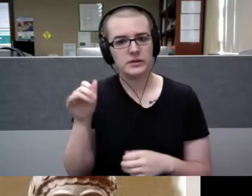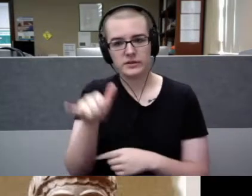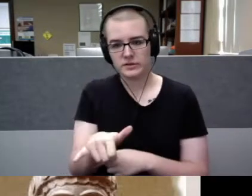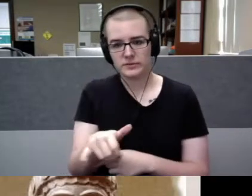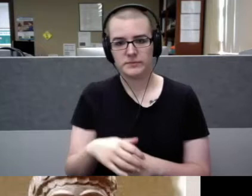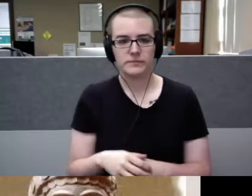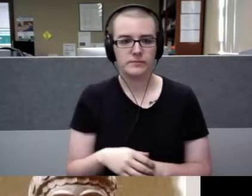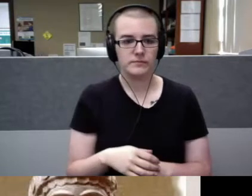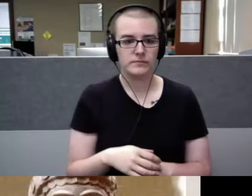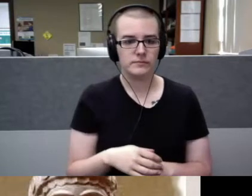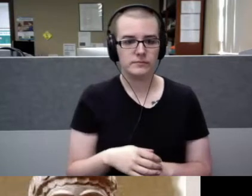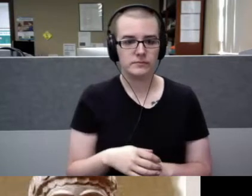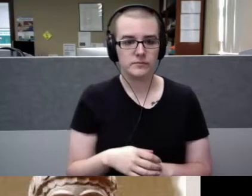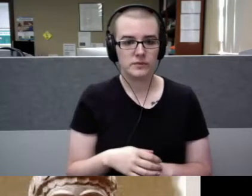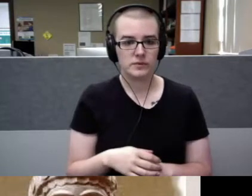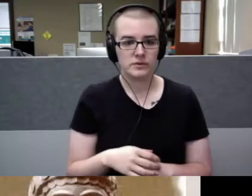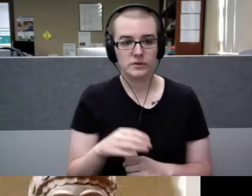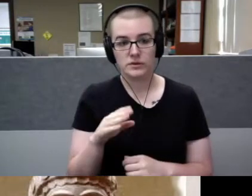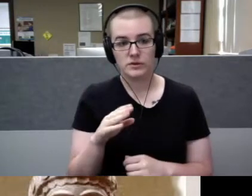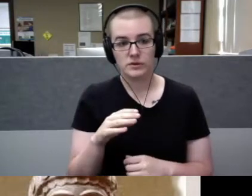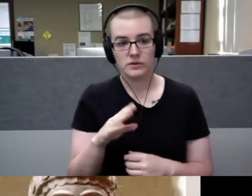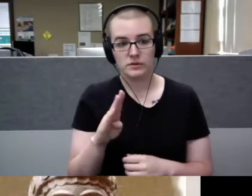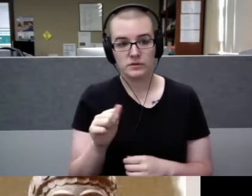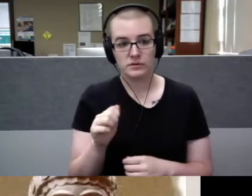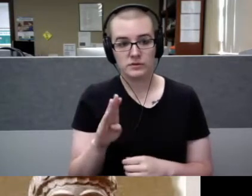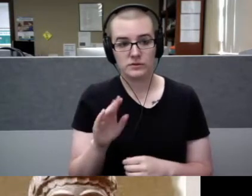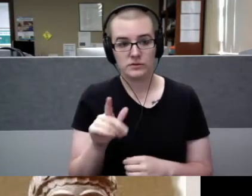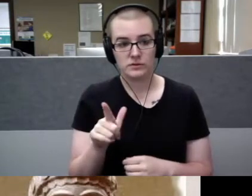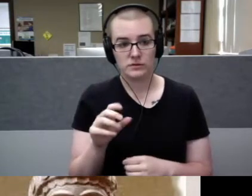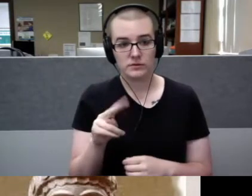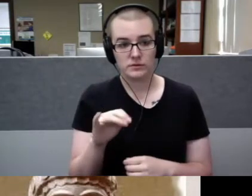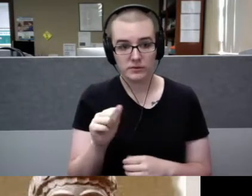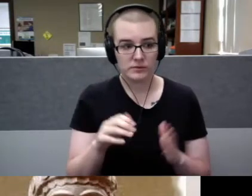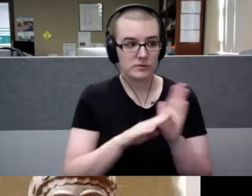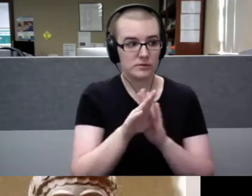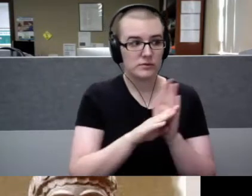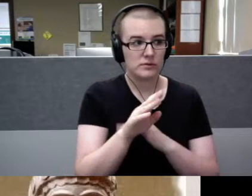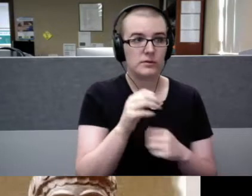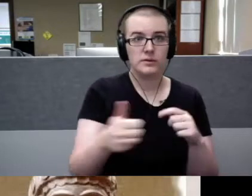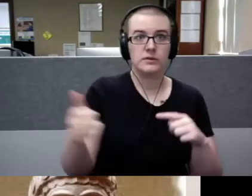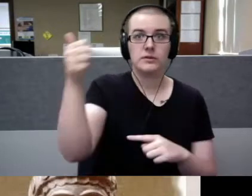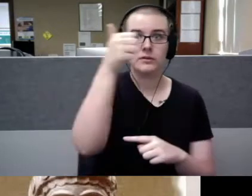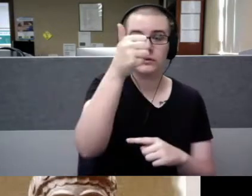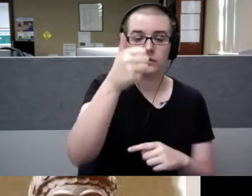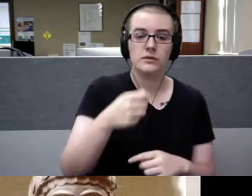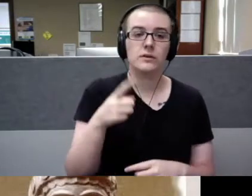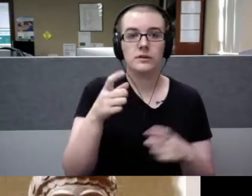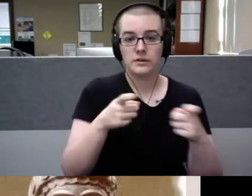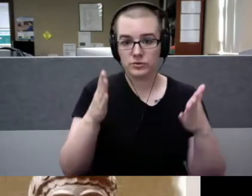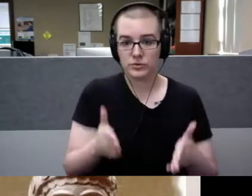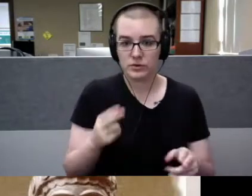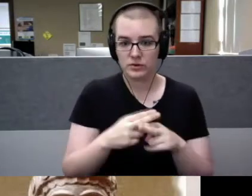at its peak, the ruler for the Babylonians was named Hammurabi, and he's going to rule from 1792 to